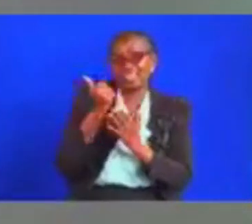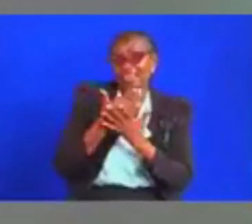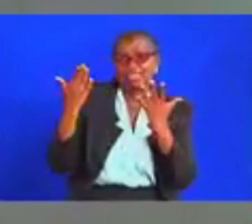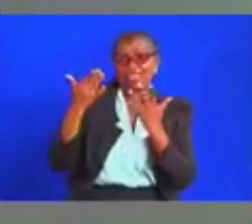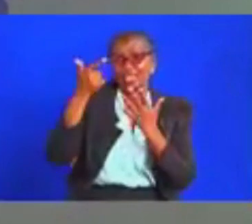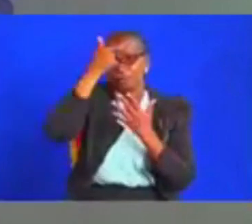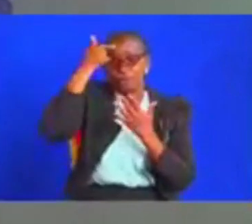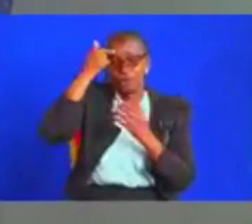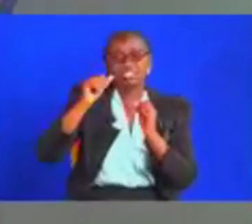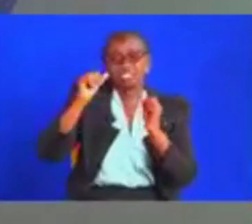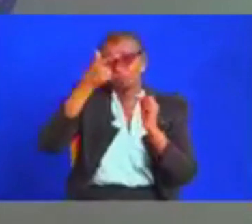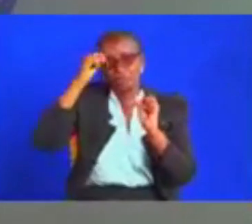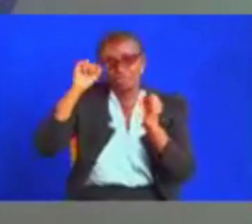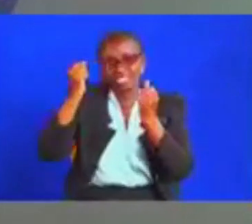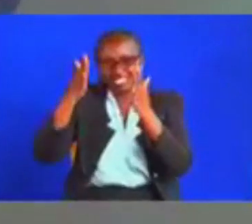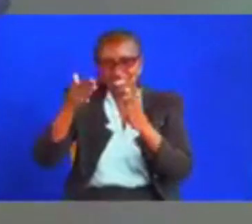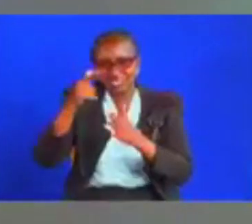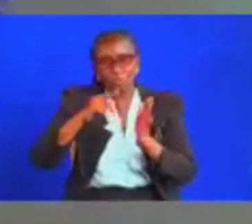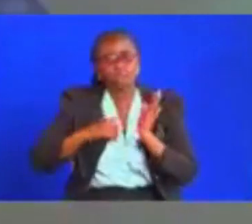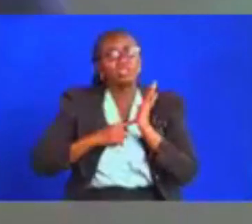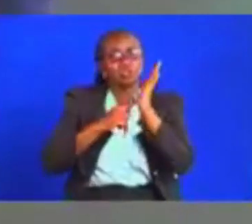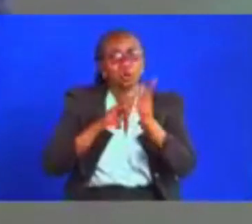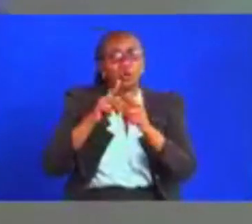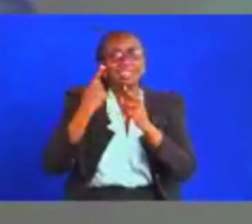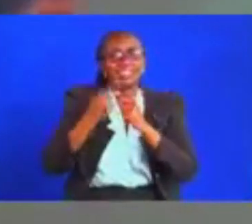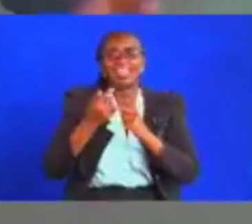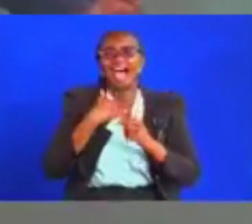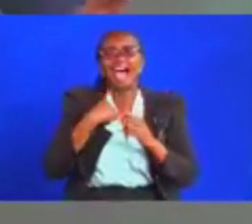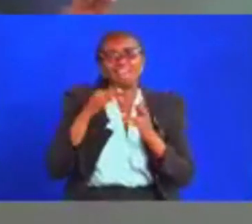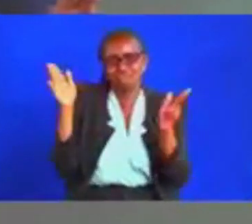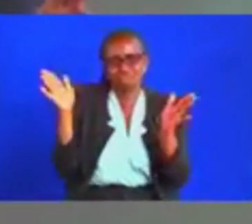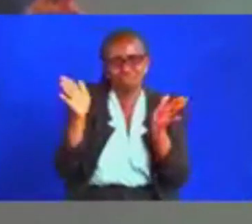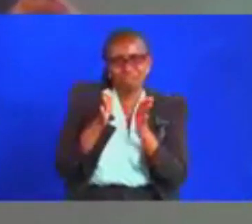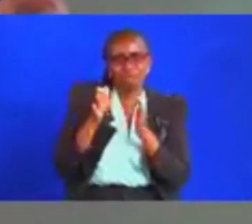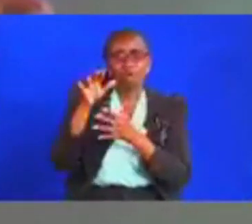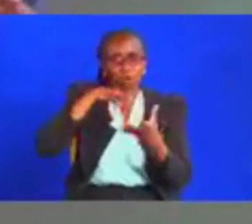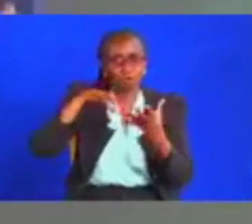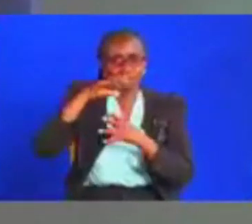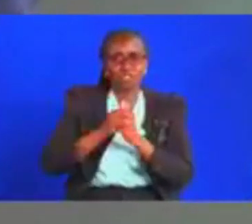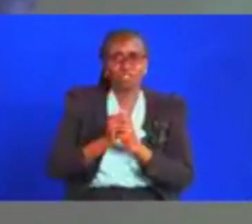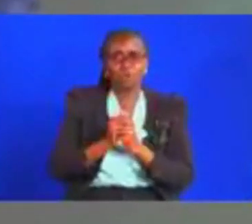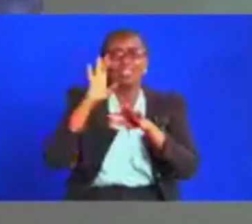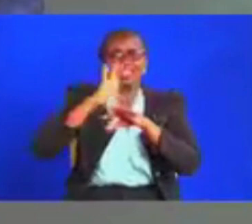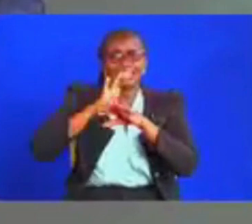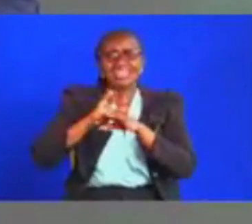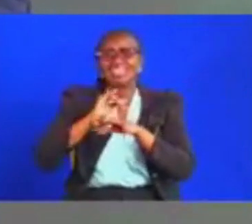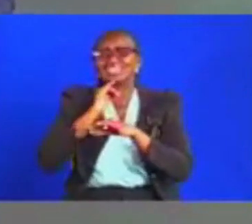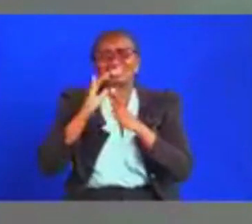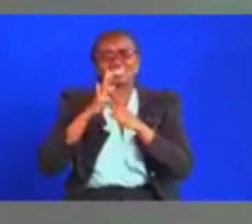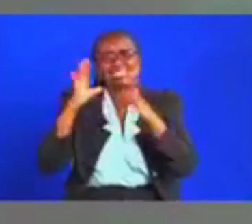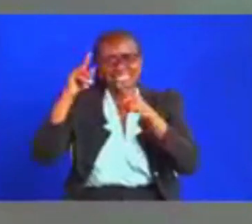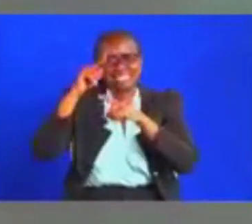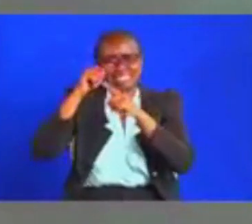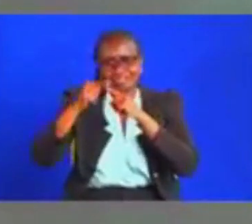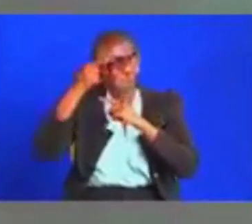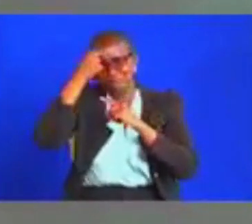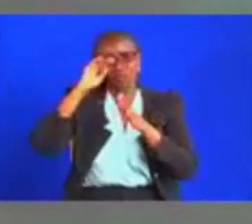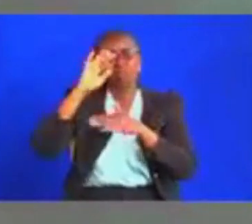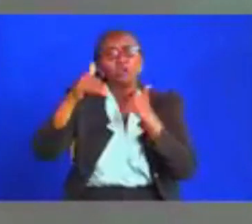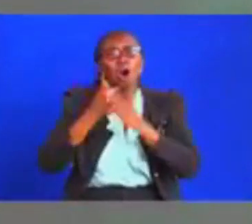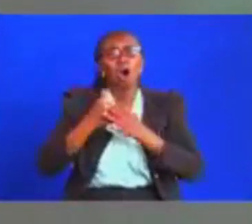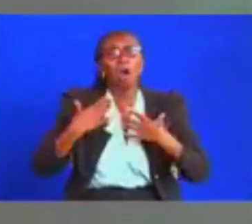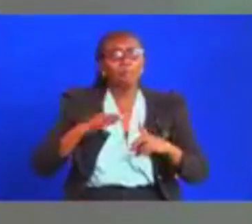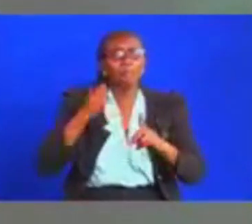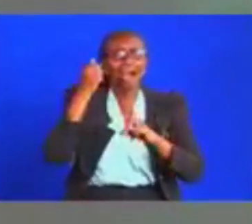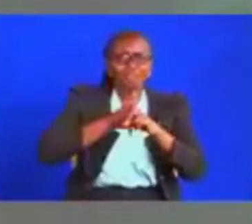is the Savior we are projecting, there is minimal controversy. The church is greatly divided because everybody's